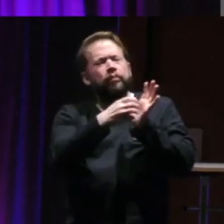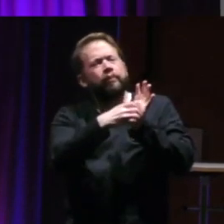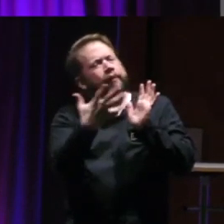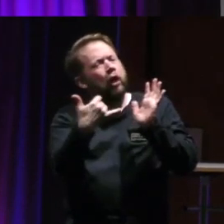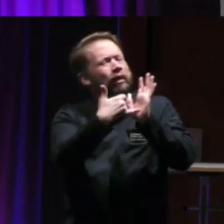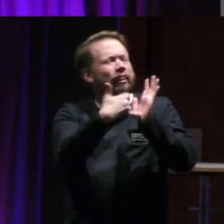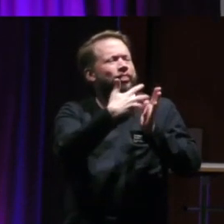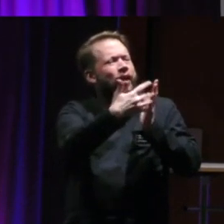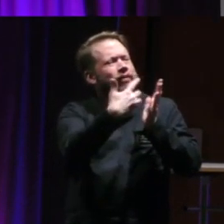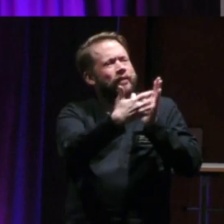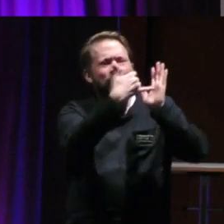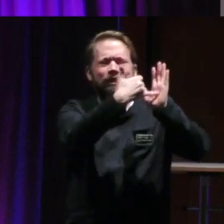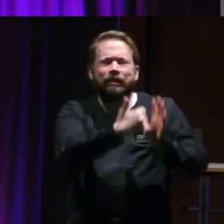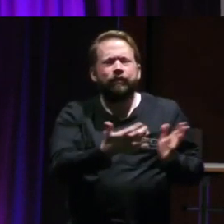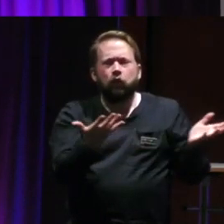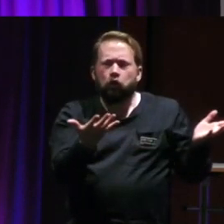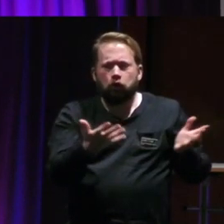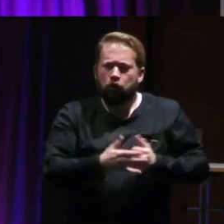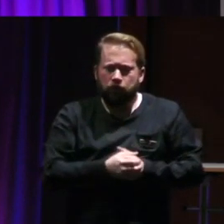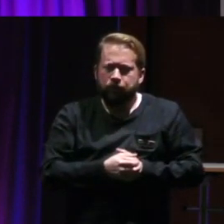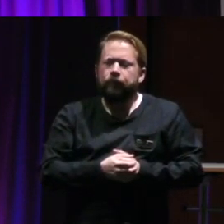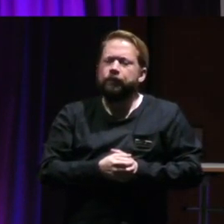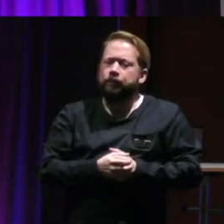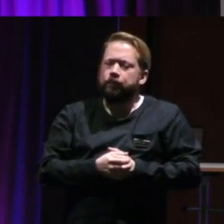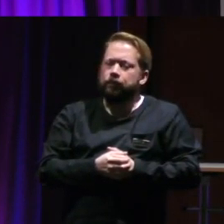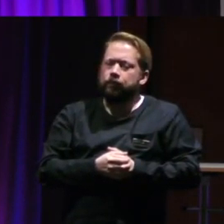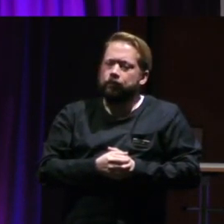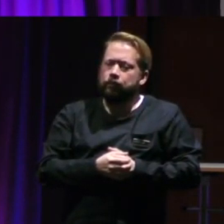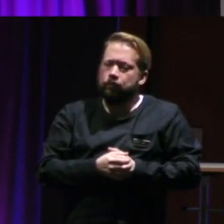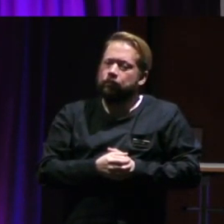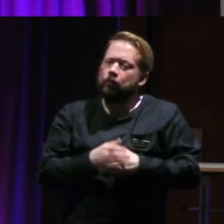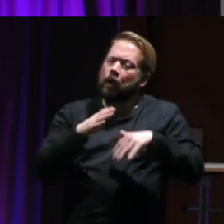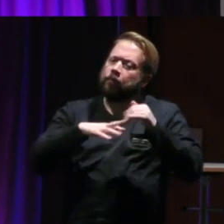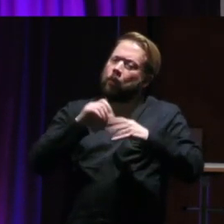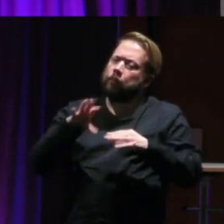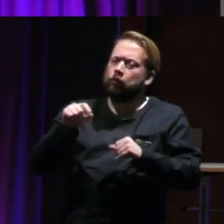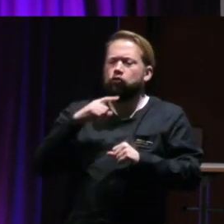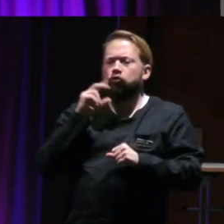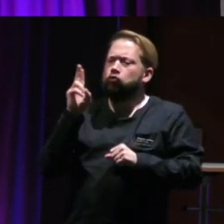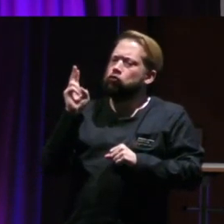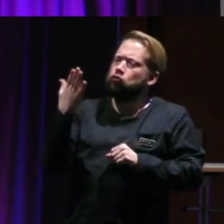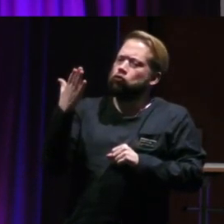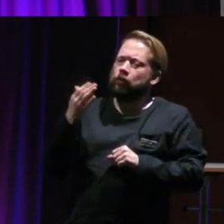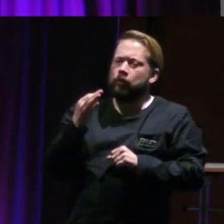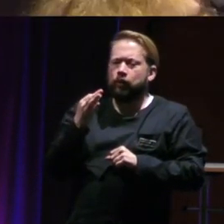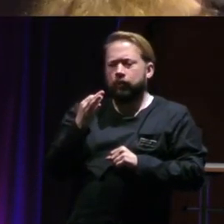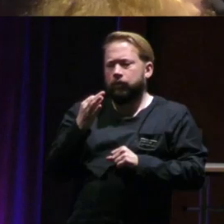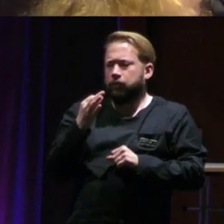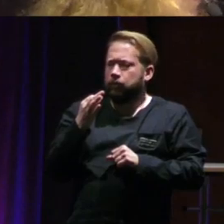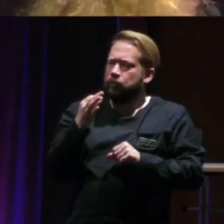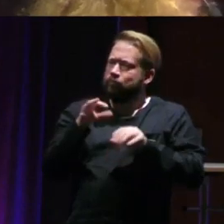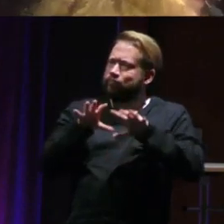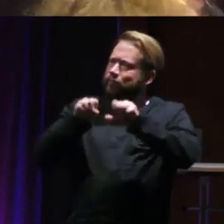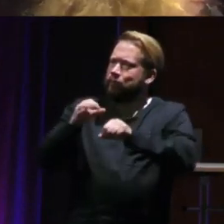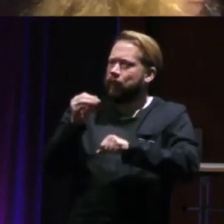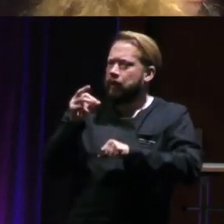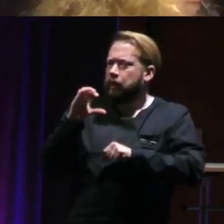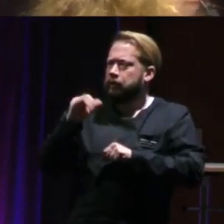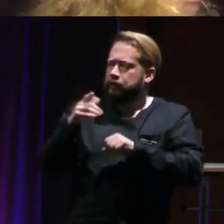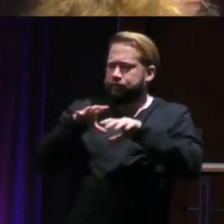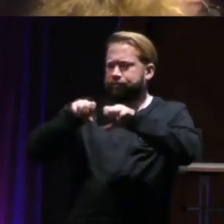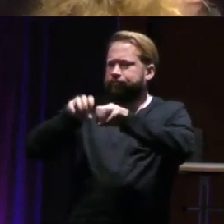It's probably about this new parasite, I would call them, who rule over Russia nowadays. It's